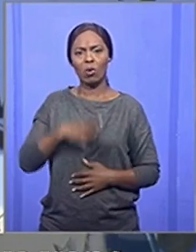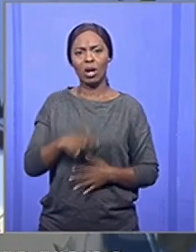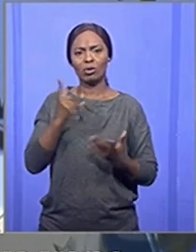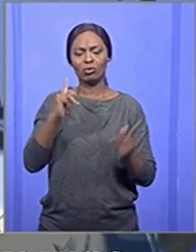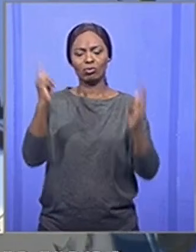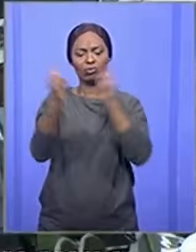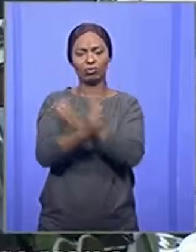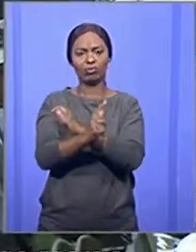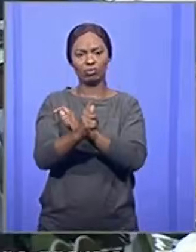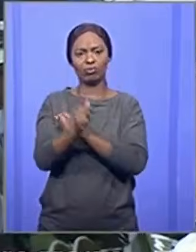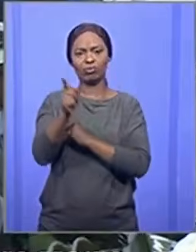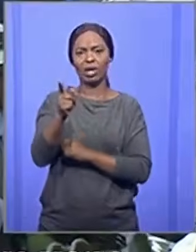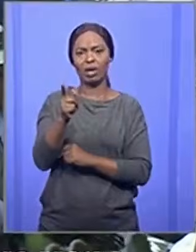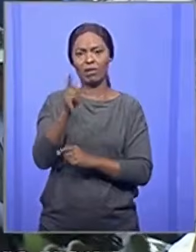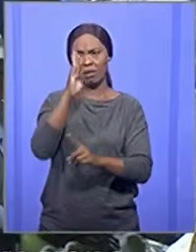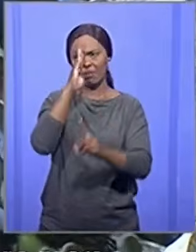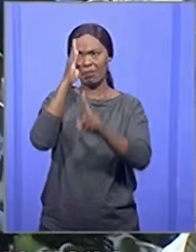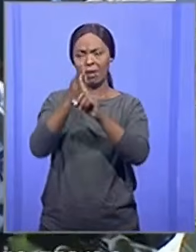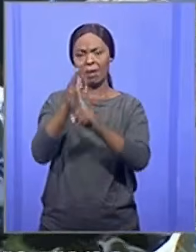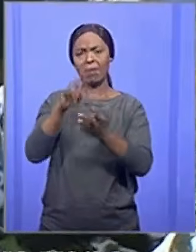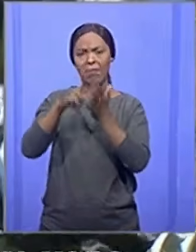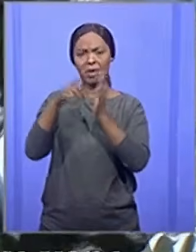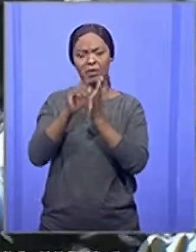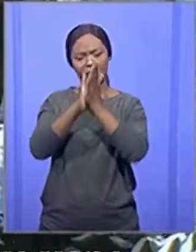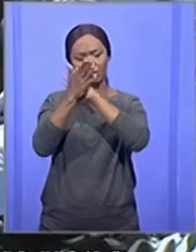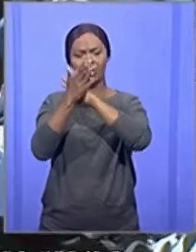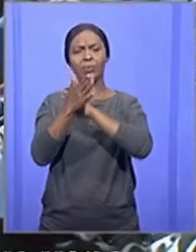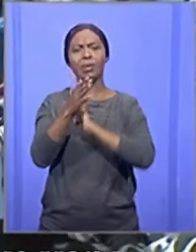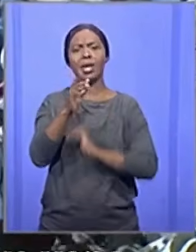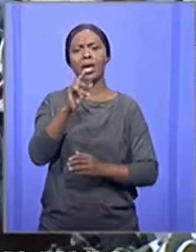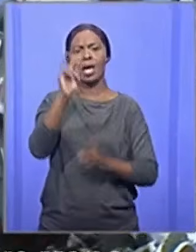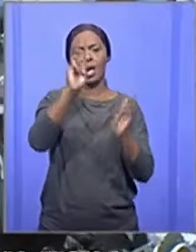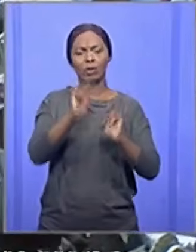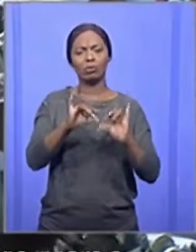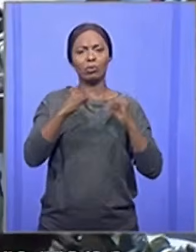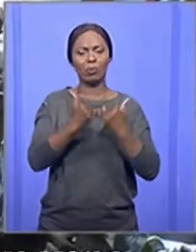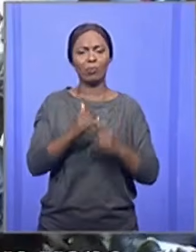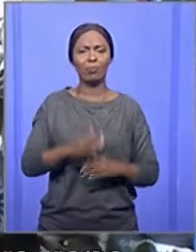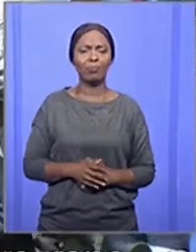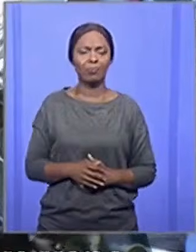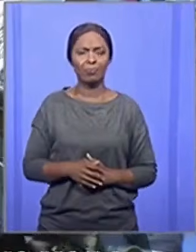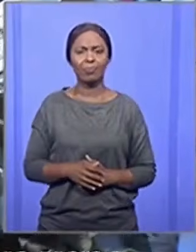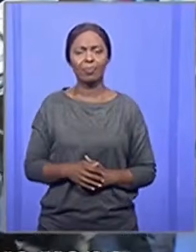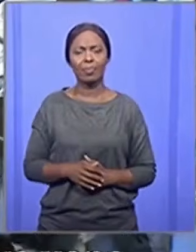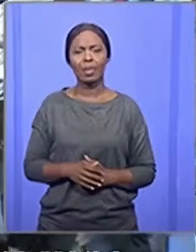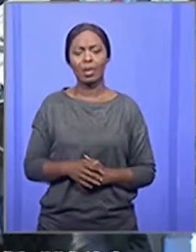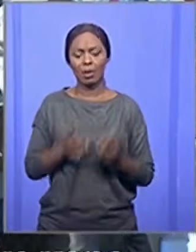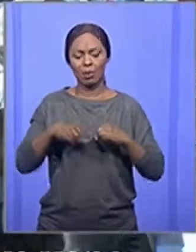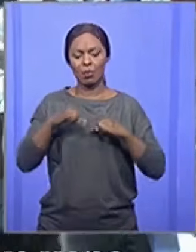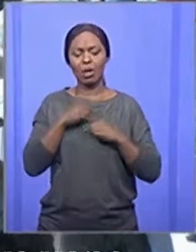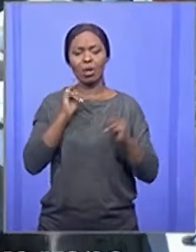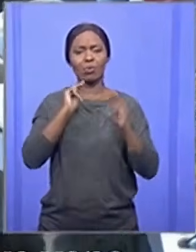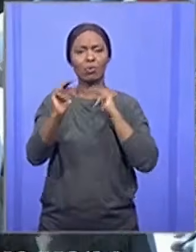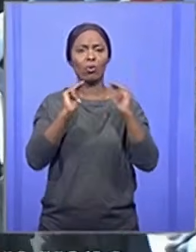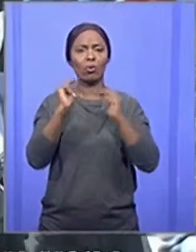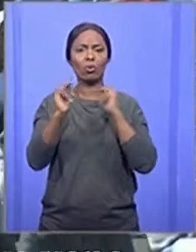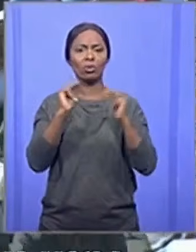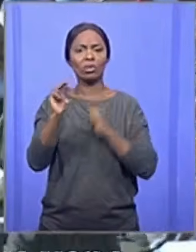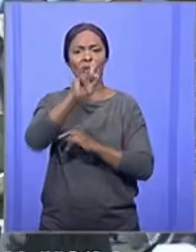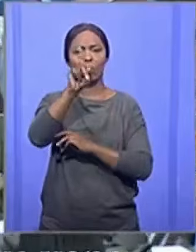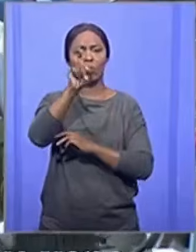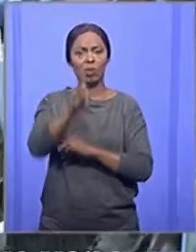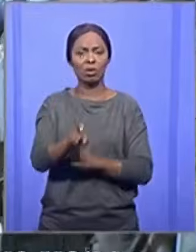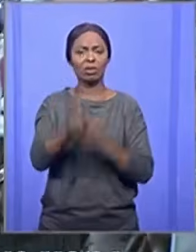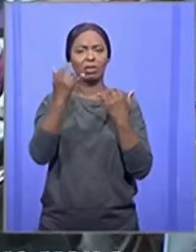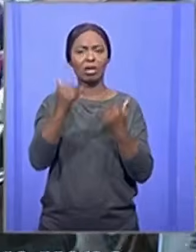the Eskom. Mokga ona o tiisa ntlhakemo ya ona gapong ya mobu ntle le ditlhaphiso. We must never negotiate on the question